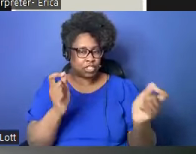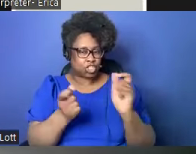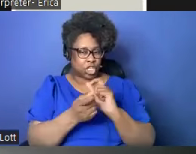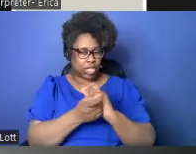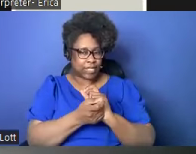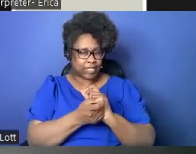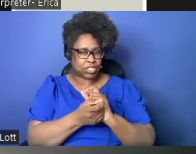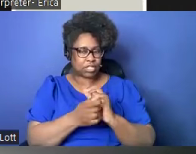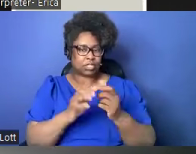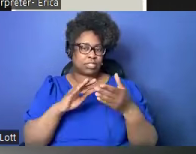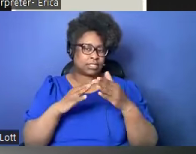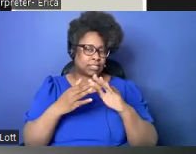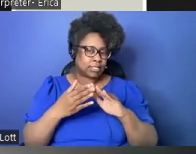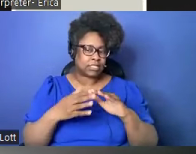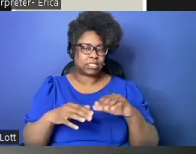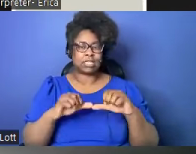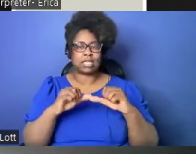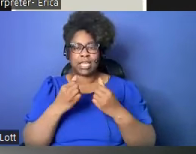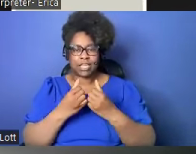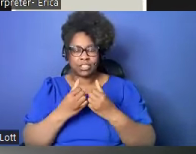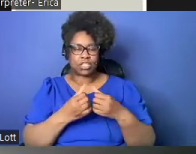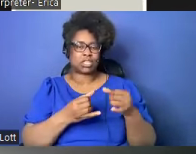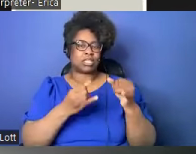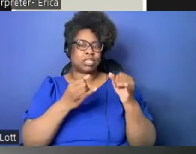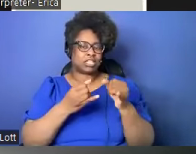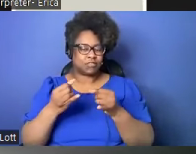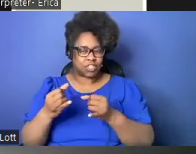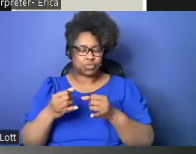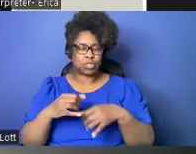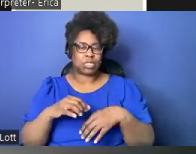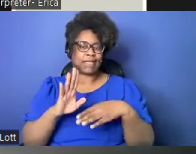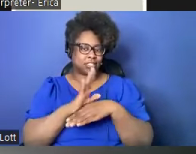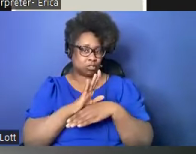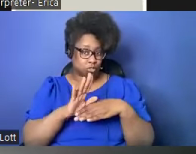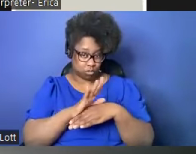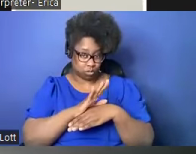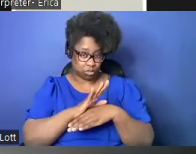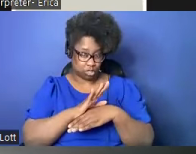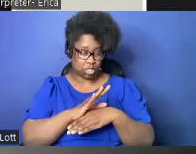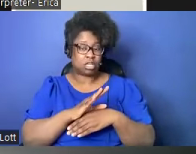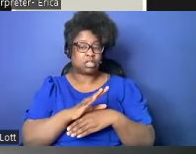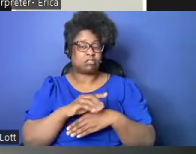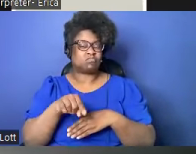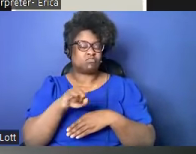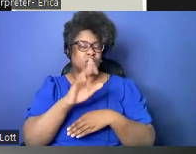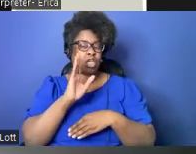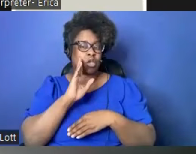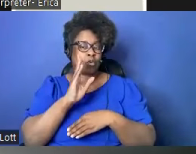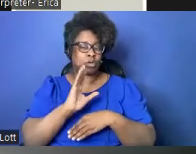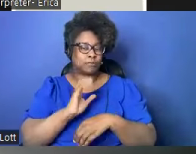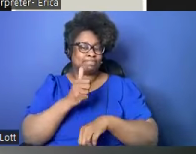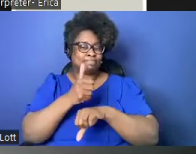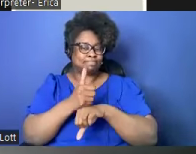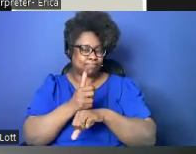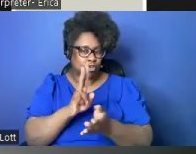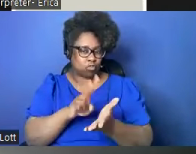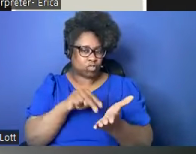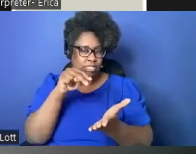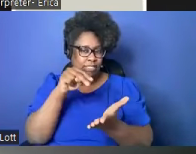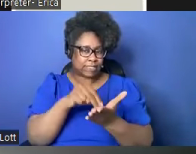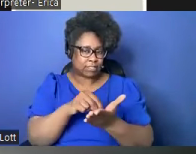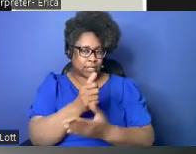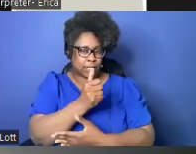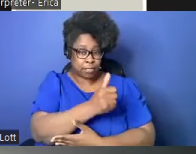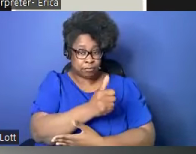city. Agencies, individuals, and institutions will all act to create resilience in their own ways, adding up to